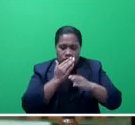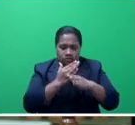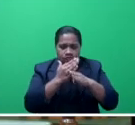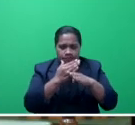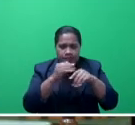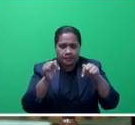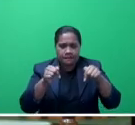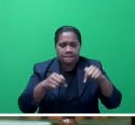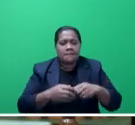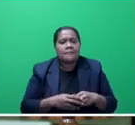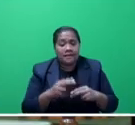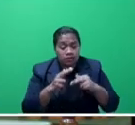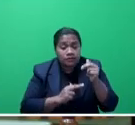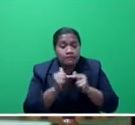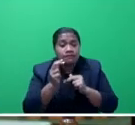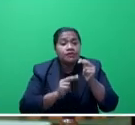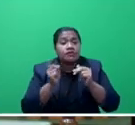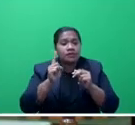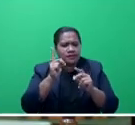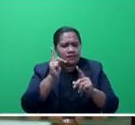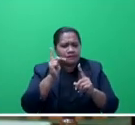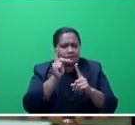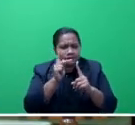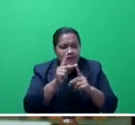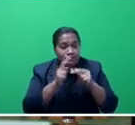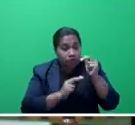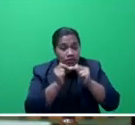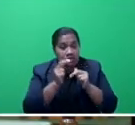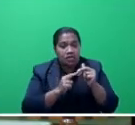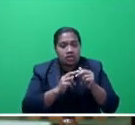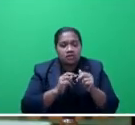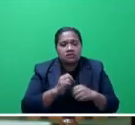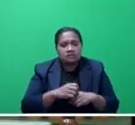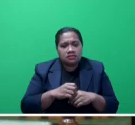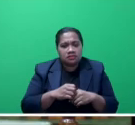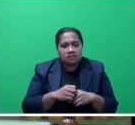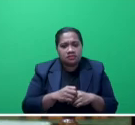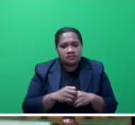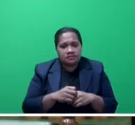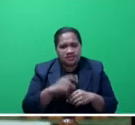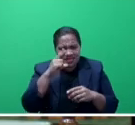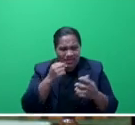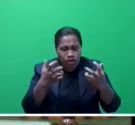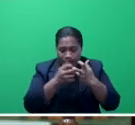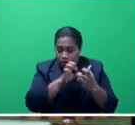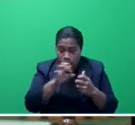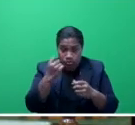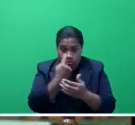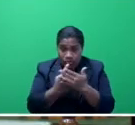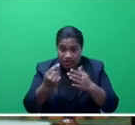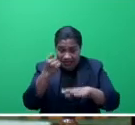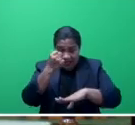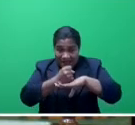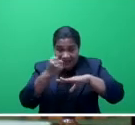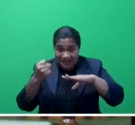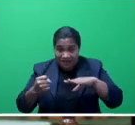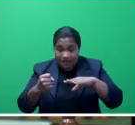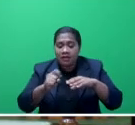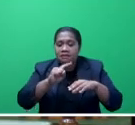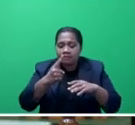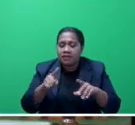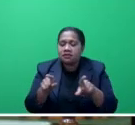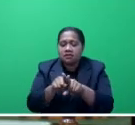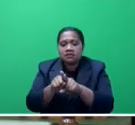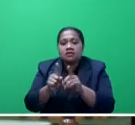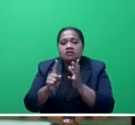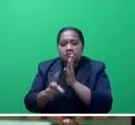to build a purpose-built building to accommodate not only government offices, but also for the United Nations in a single, secure and